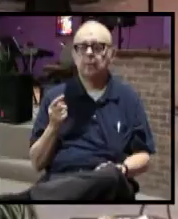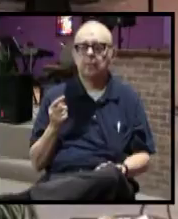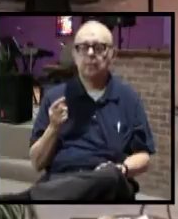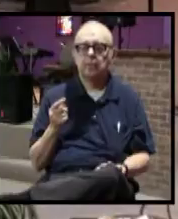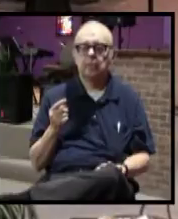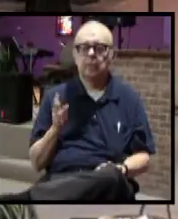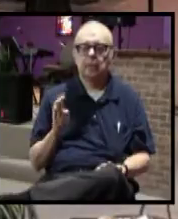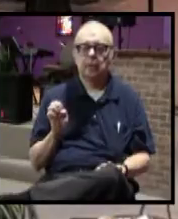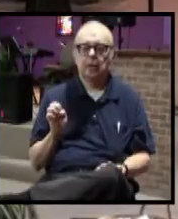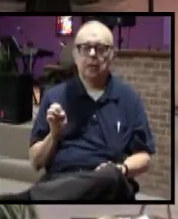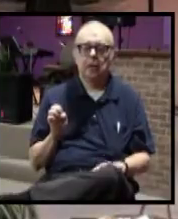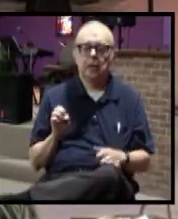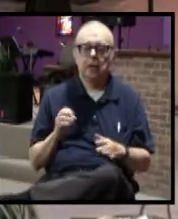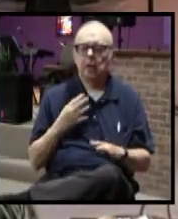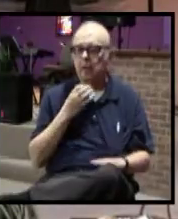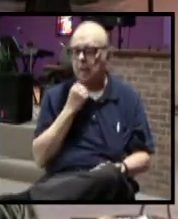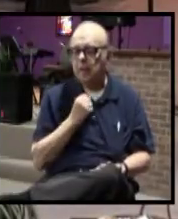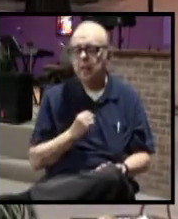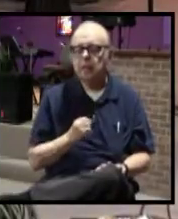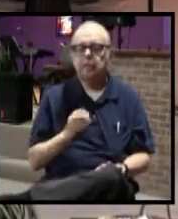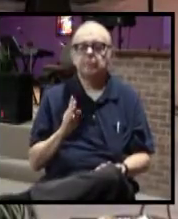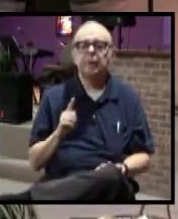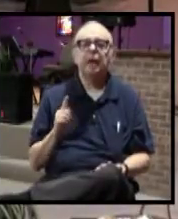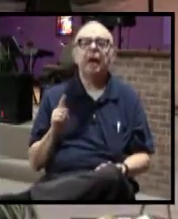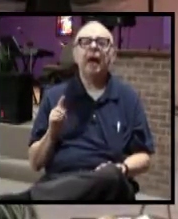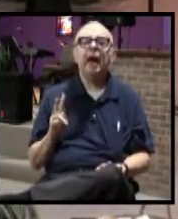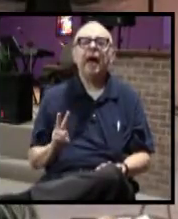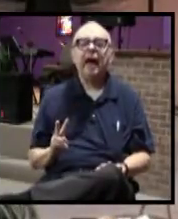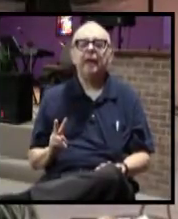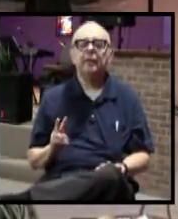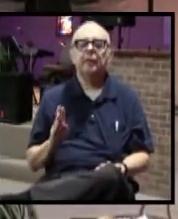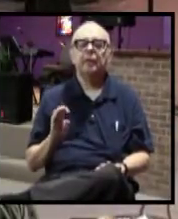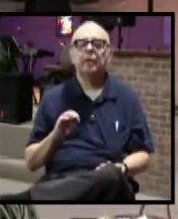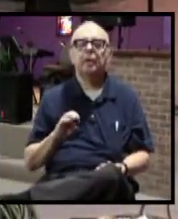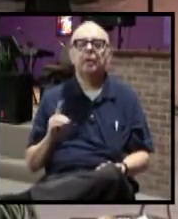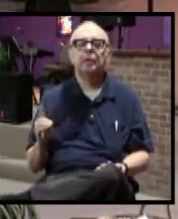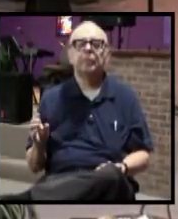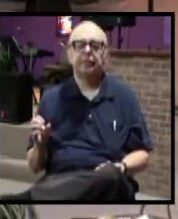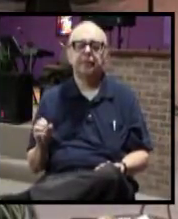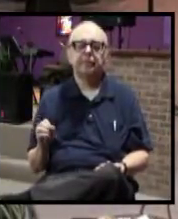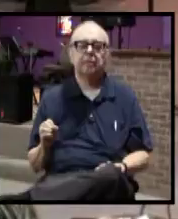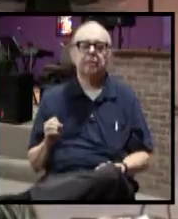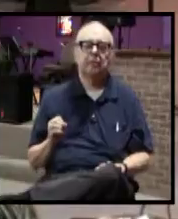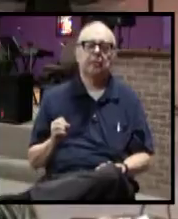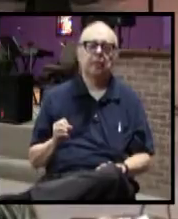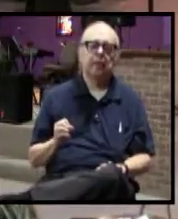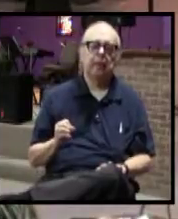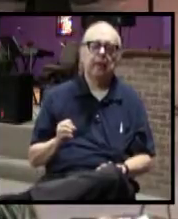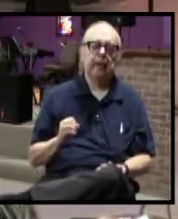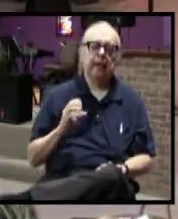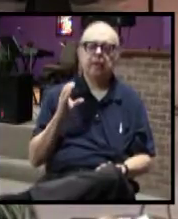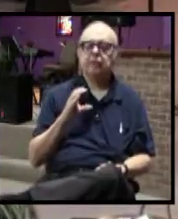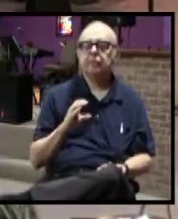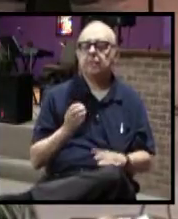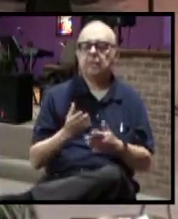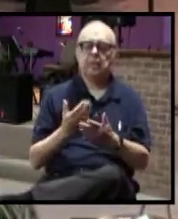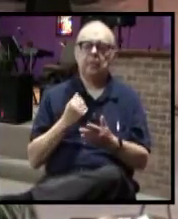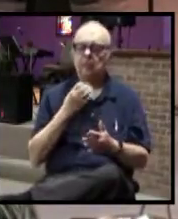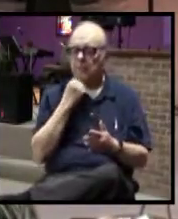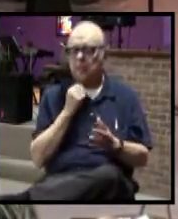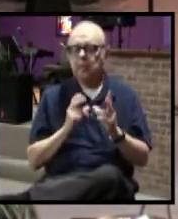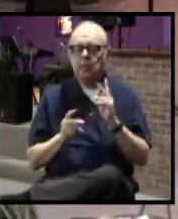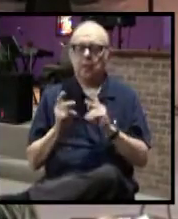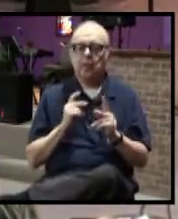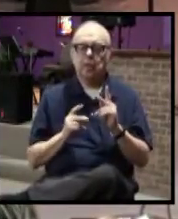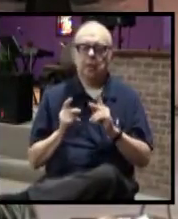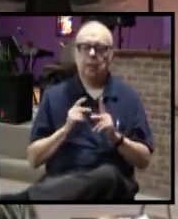considered by the Jews to be half breeds. And the reason was, was because centuries earlier,